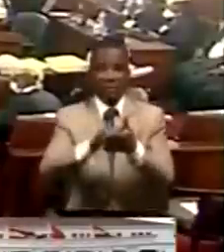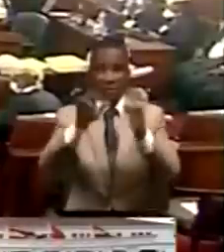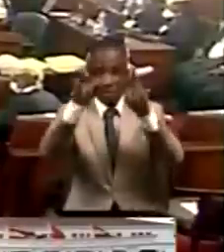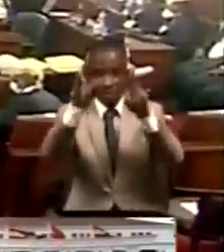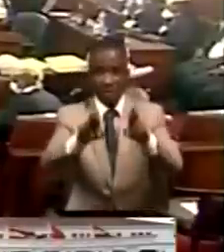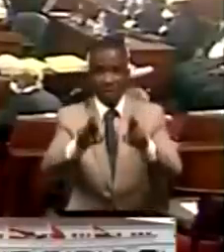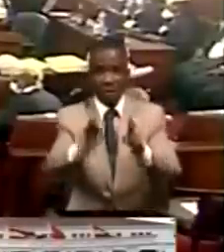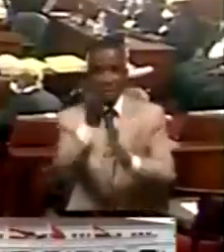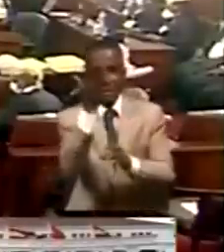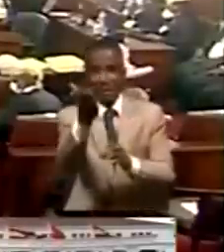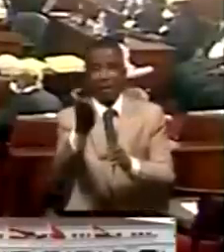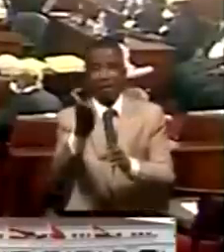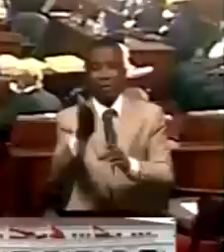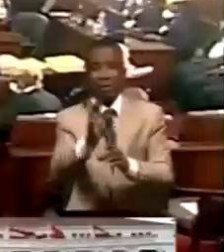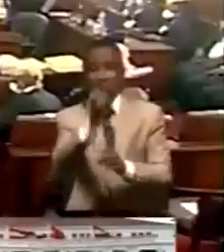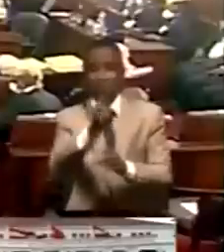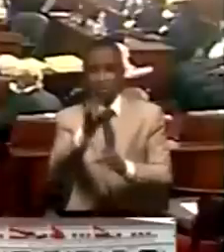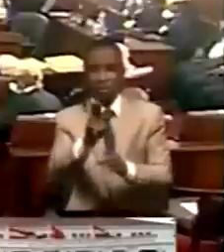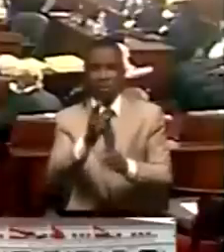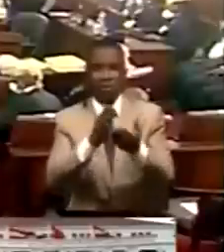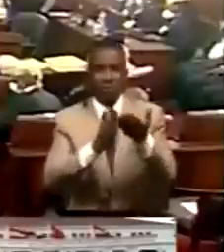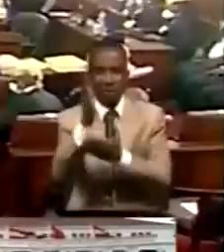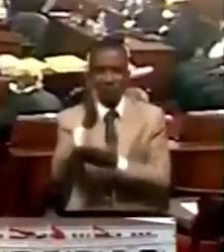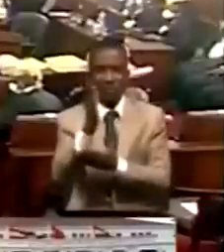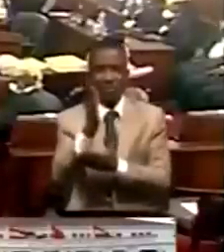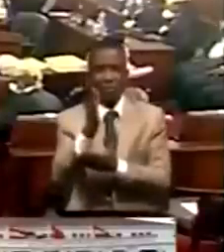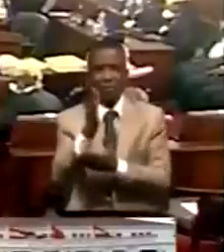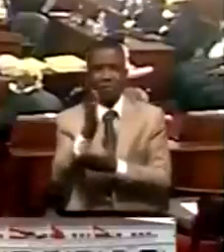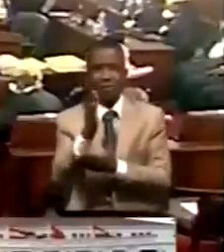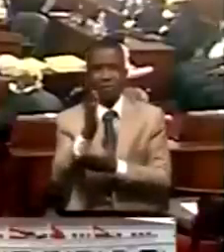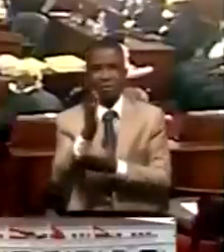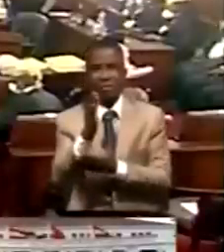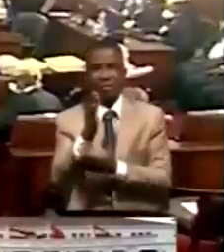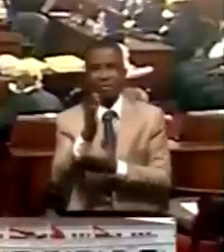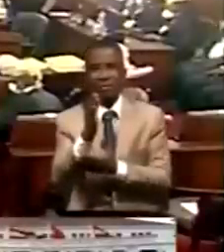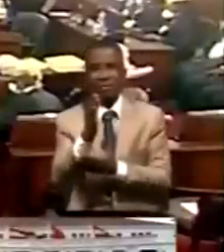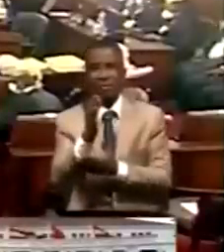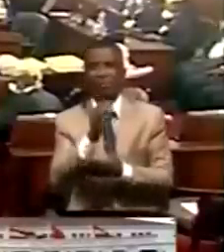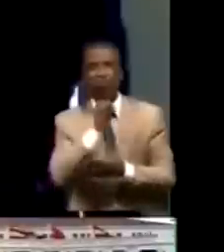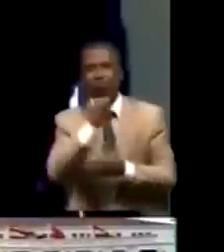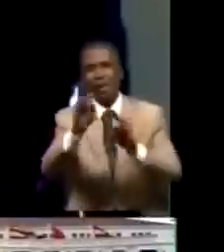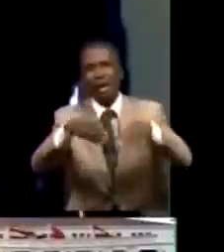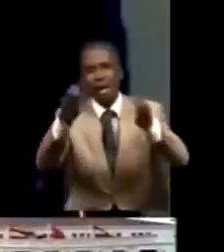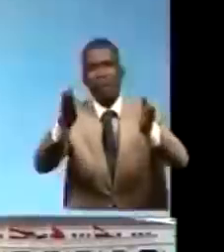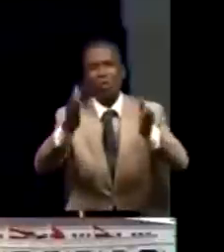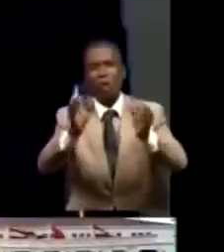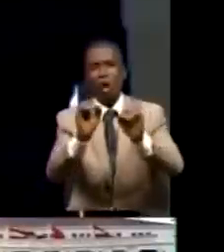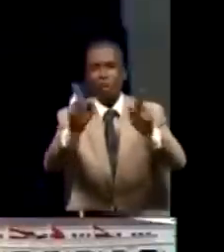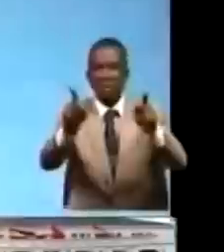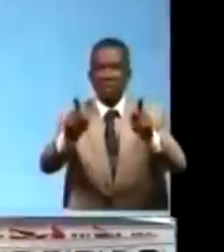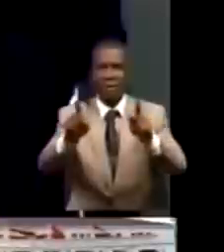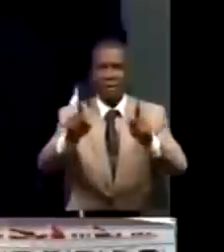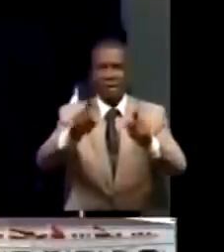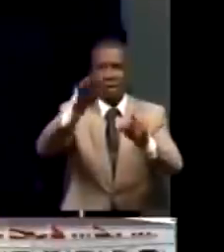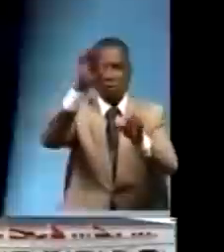of what was being forwarded was accurate and was not giving the opportunity for votes that had